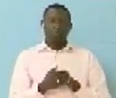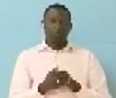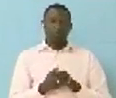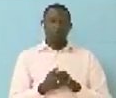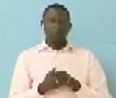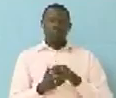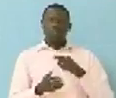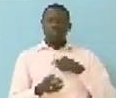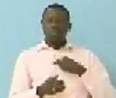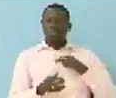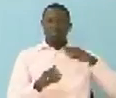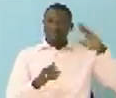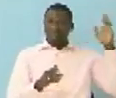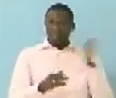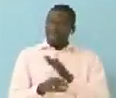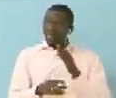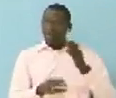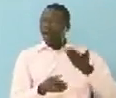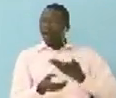He's just been slapped.